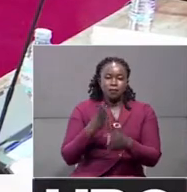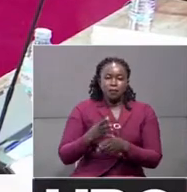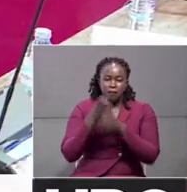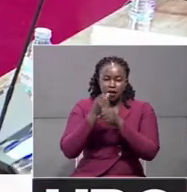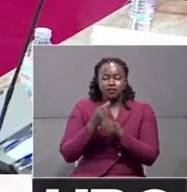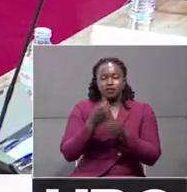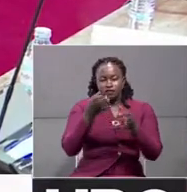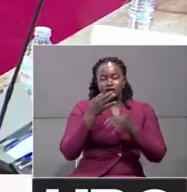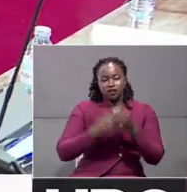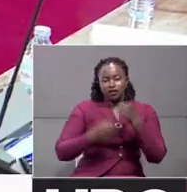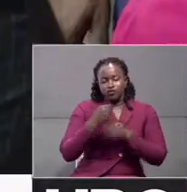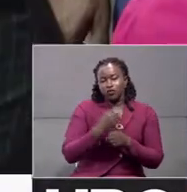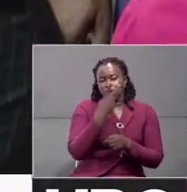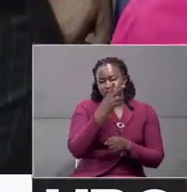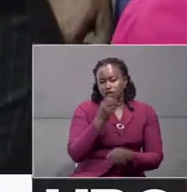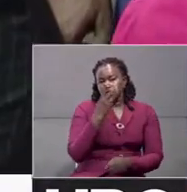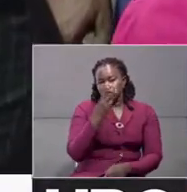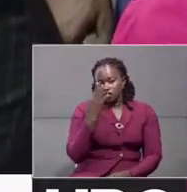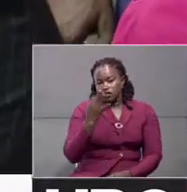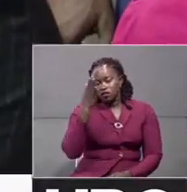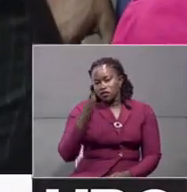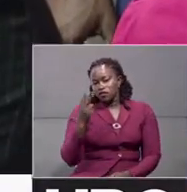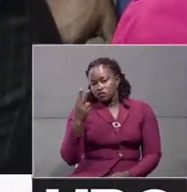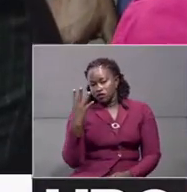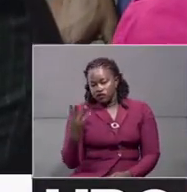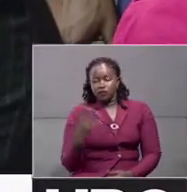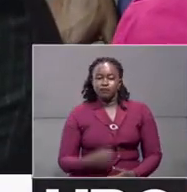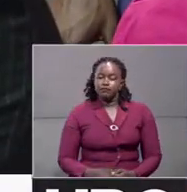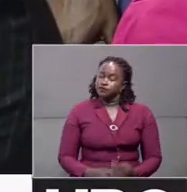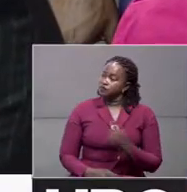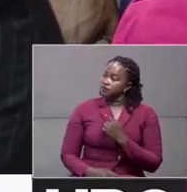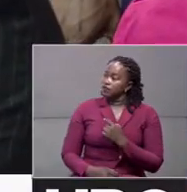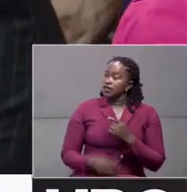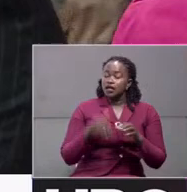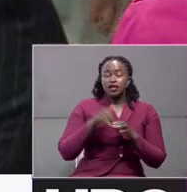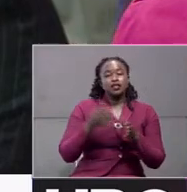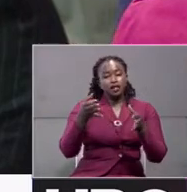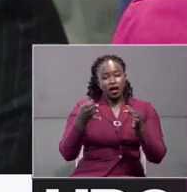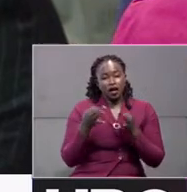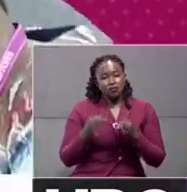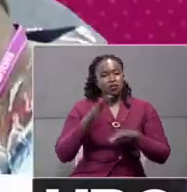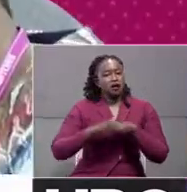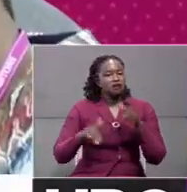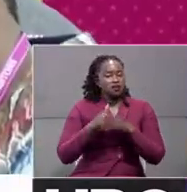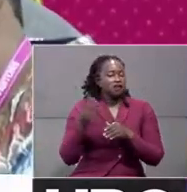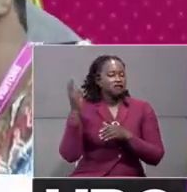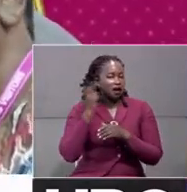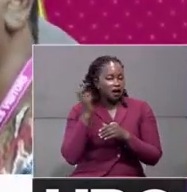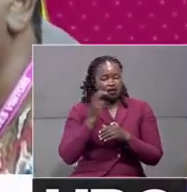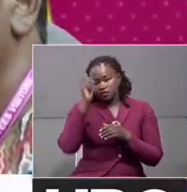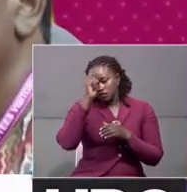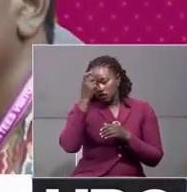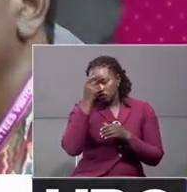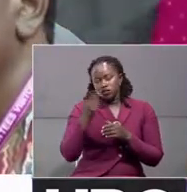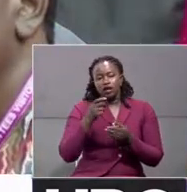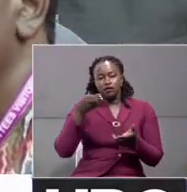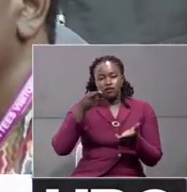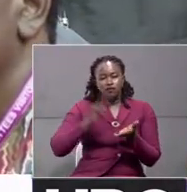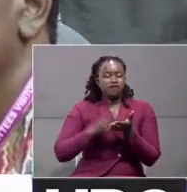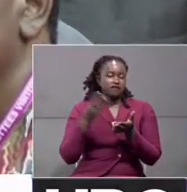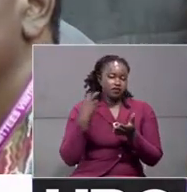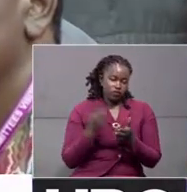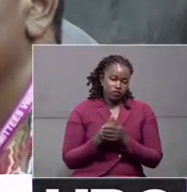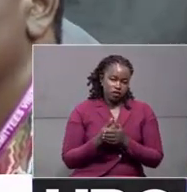year 2023-2024. In accounting, I've never heard something like statutory revision. This surprised the